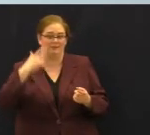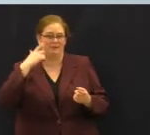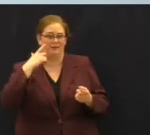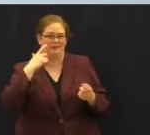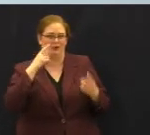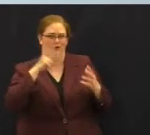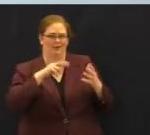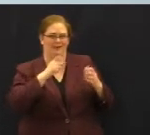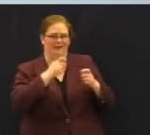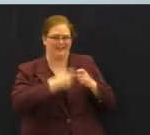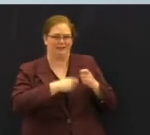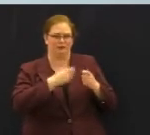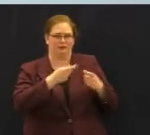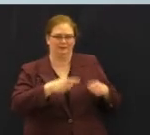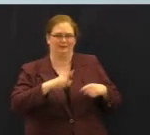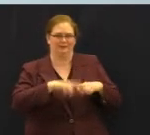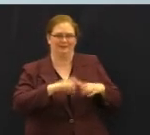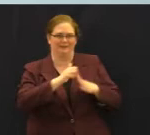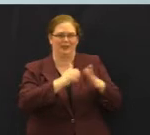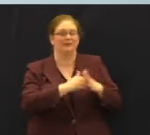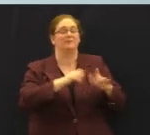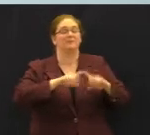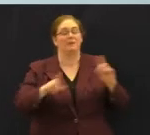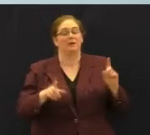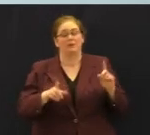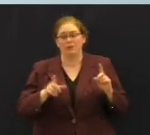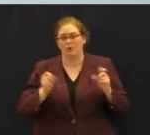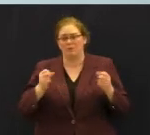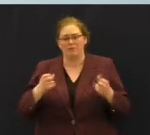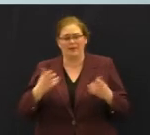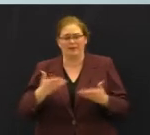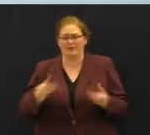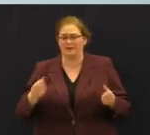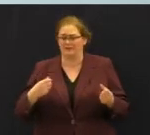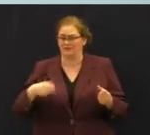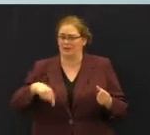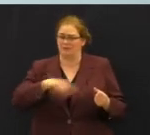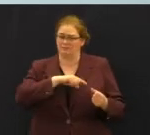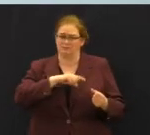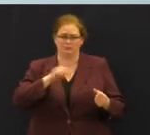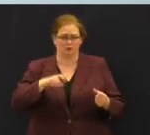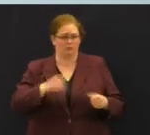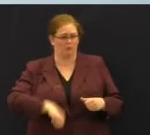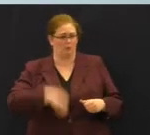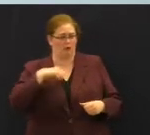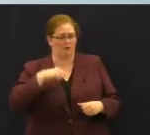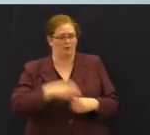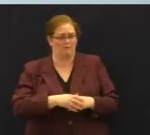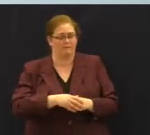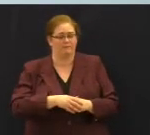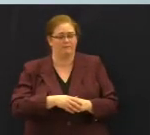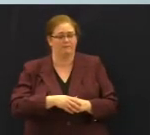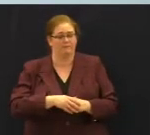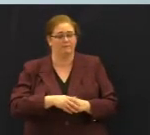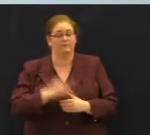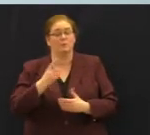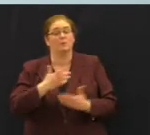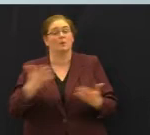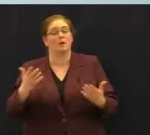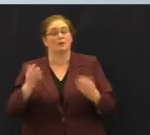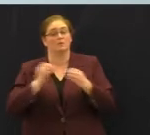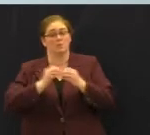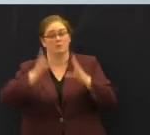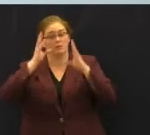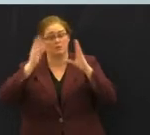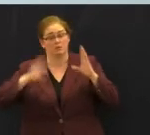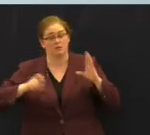completely. But there is a lot of things that I think we all should be proud of. And one of the things that I think needs to get a little bit more attention,